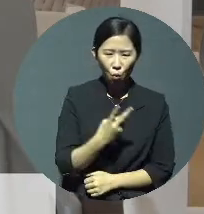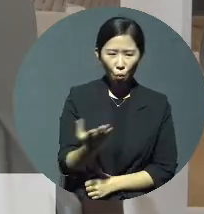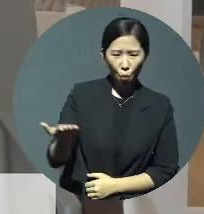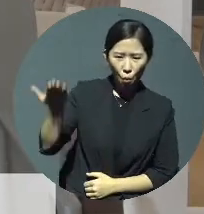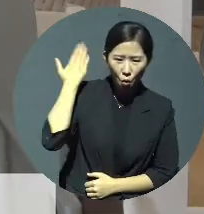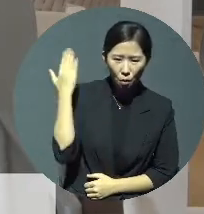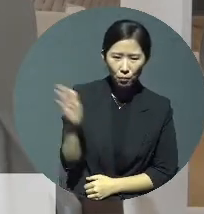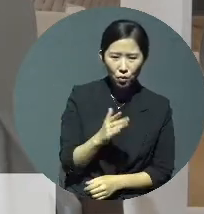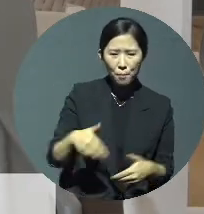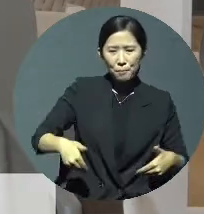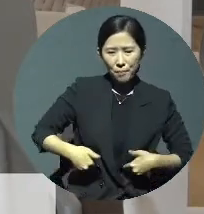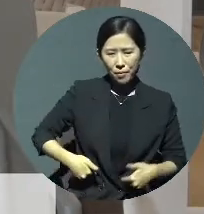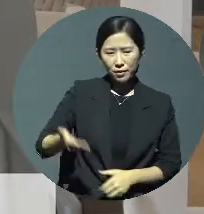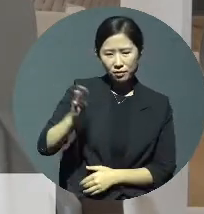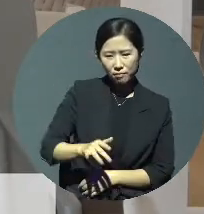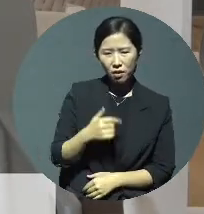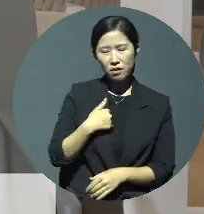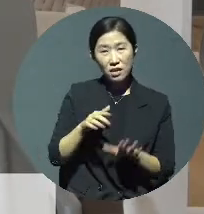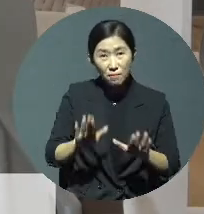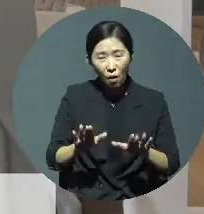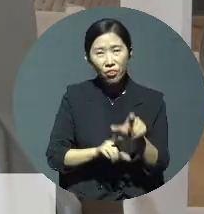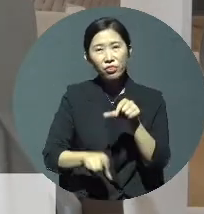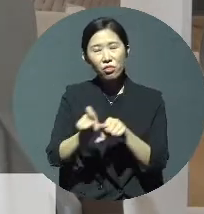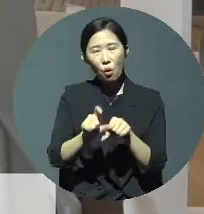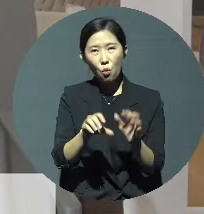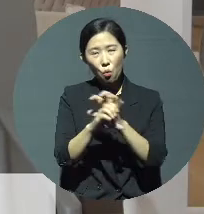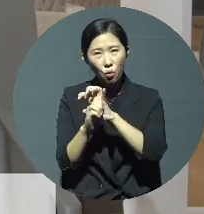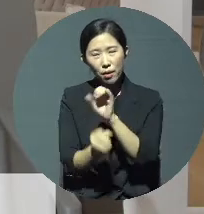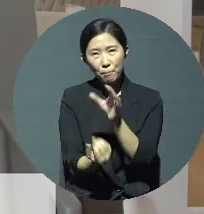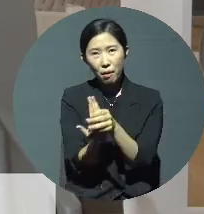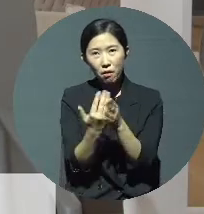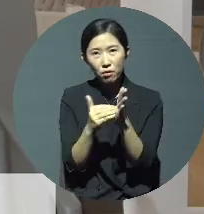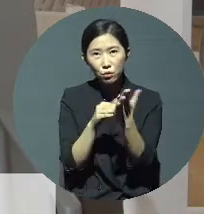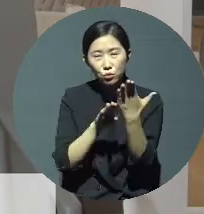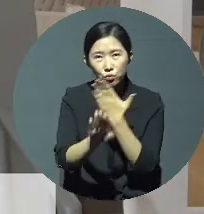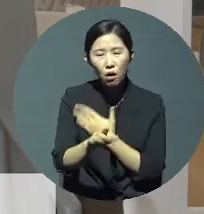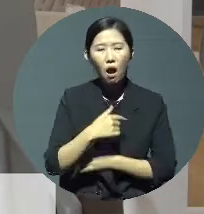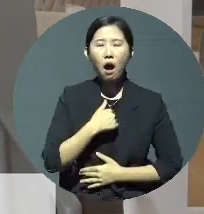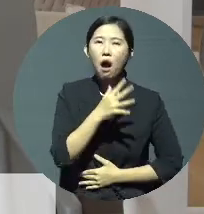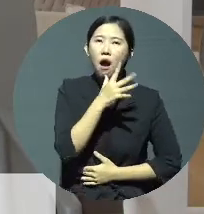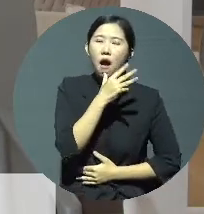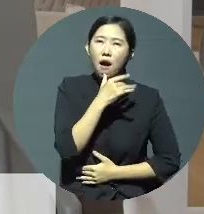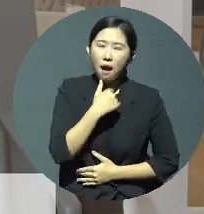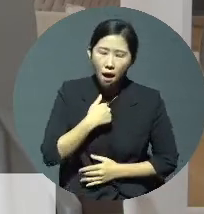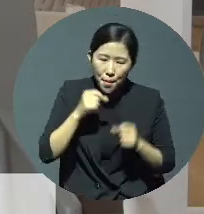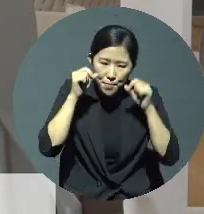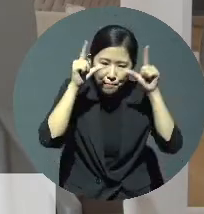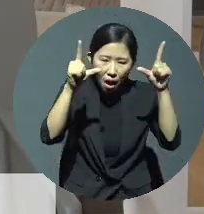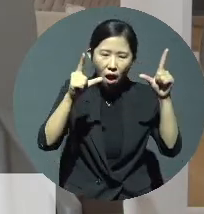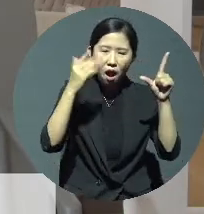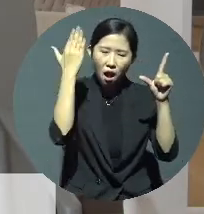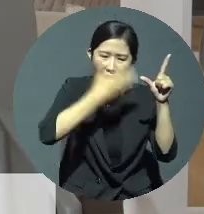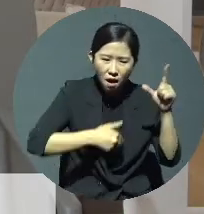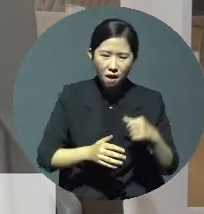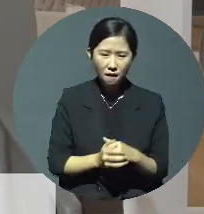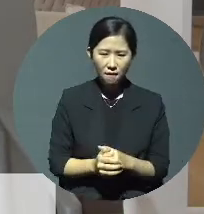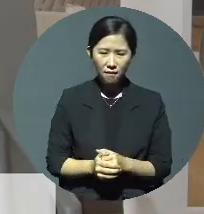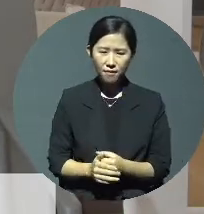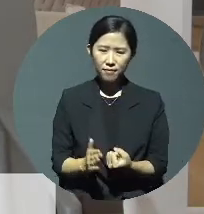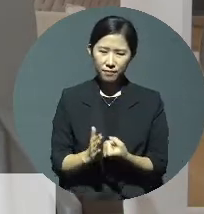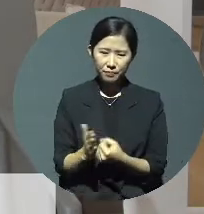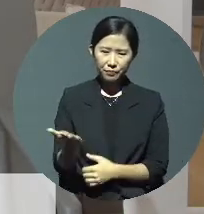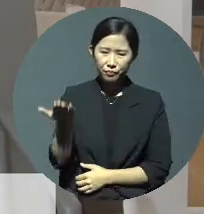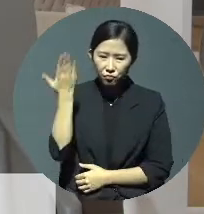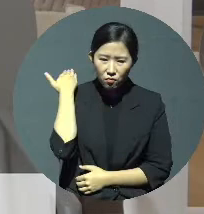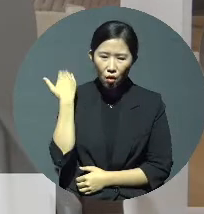better. And they've always needed to get better, but there's never been such a need for them to be better. We've always managed to use you know,